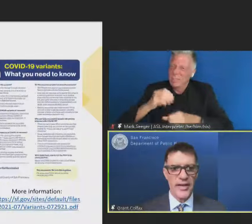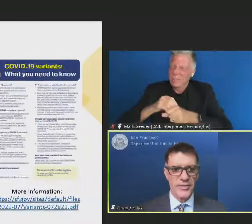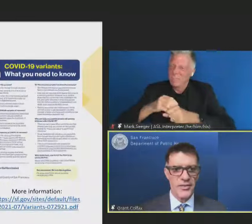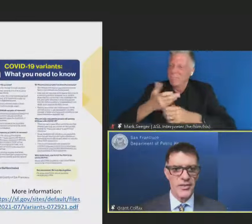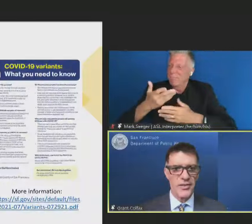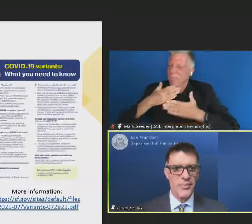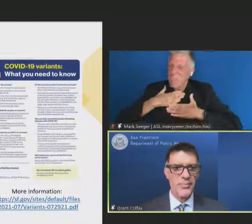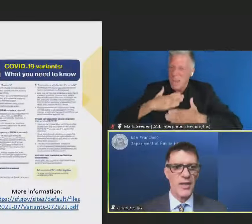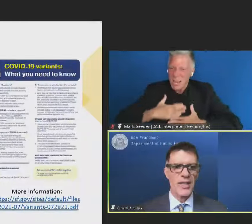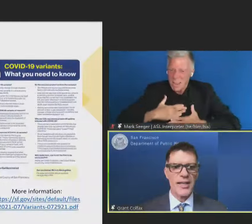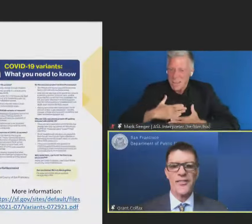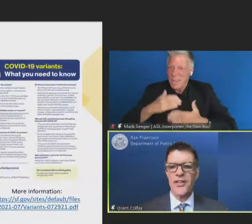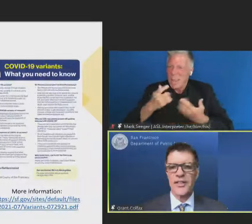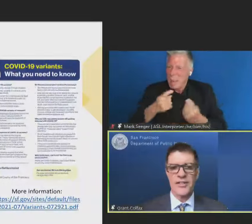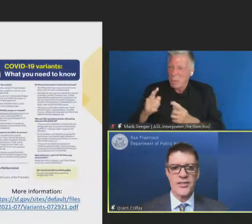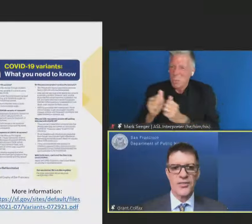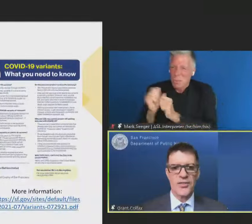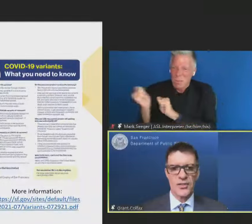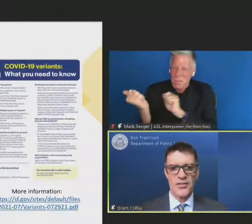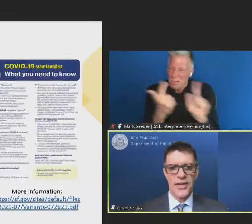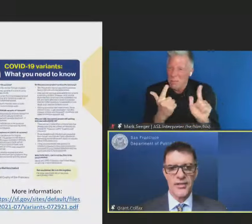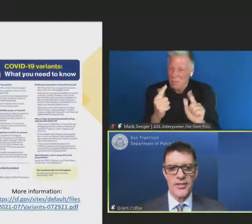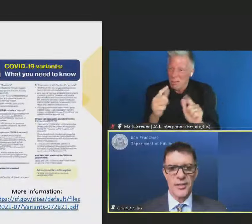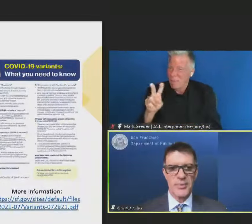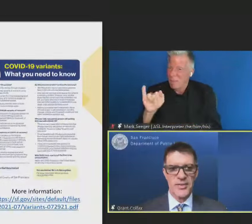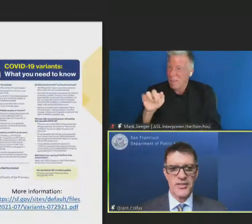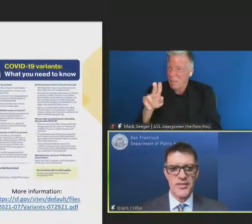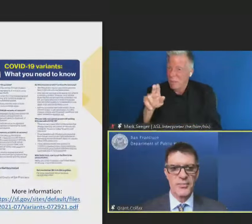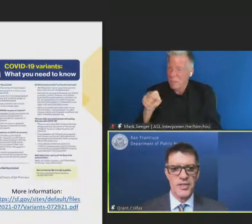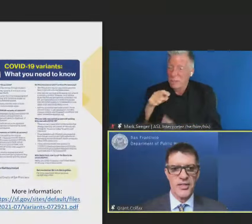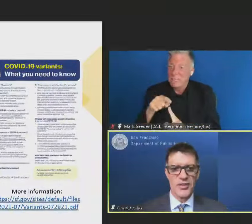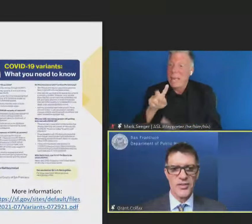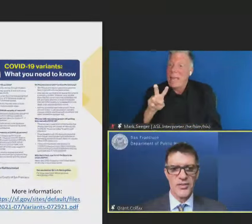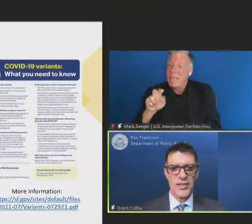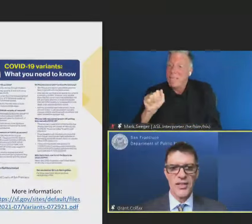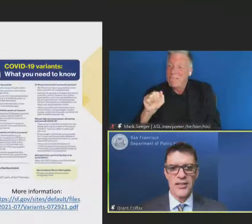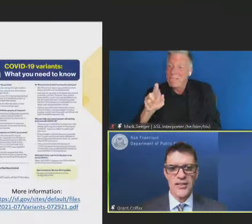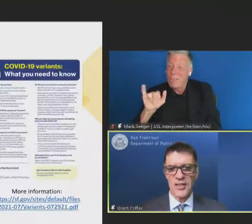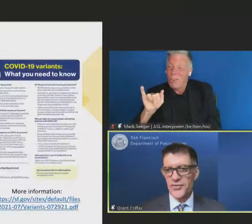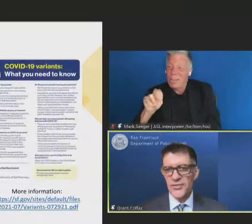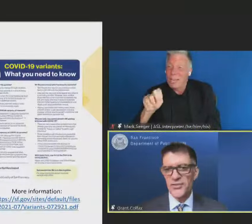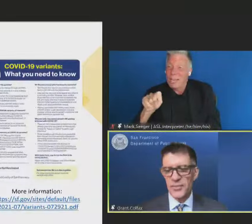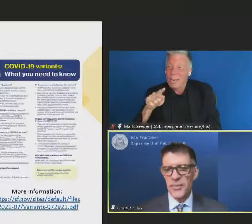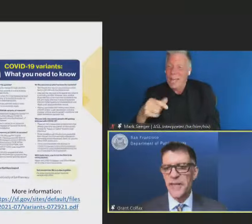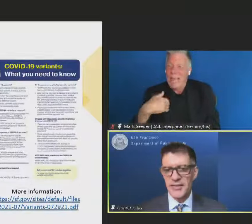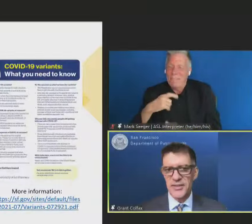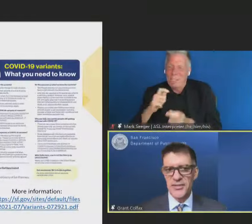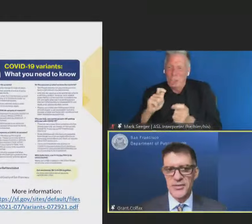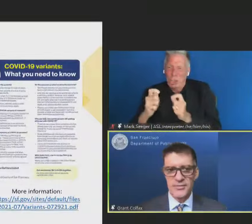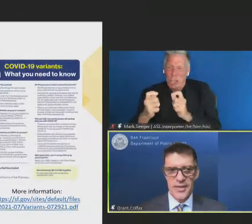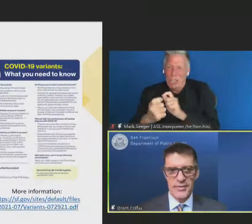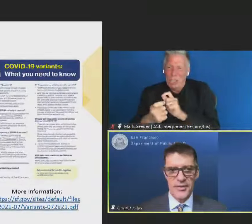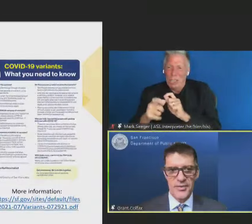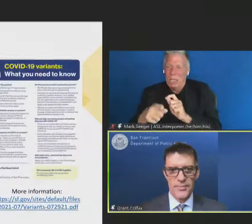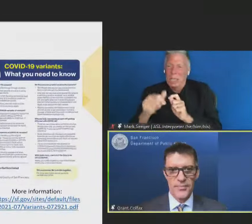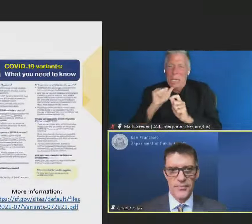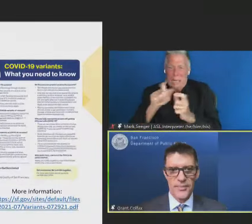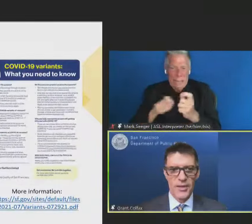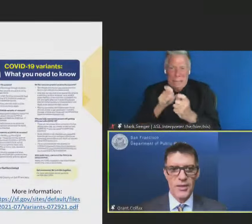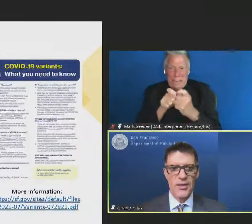all viruses. A variant is a version of the virus that possesses mutations that differ from the parent